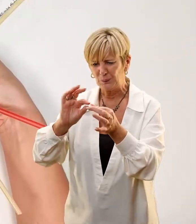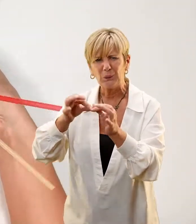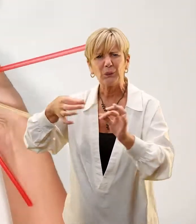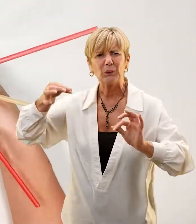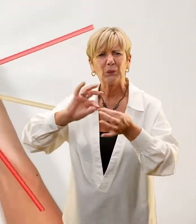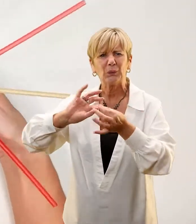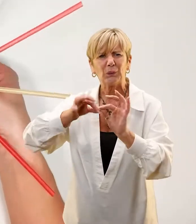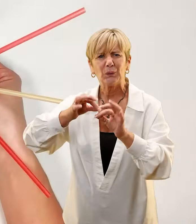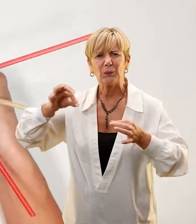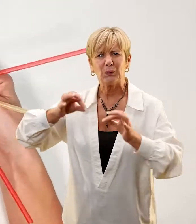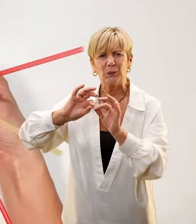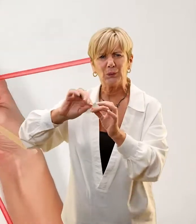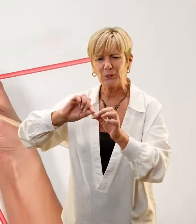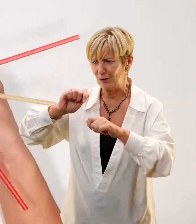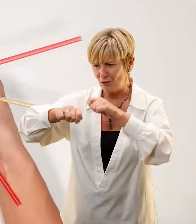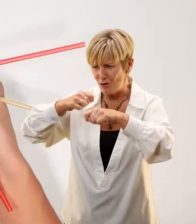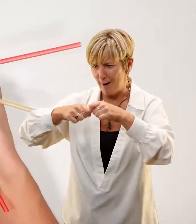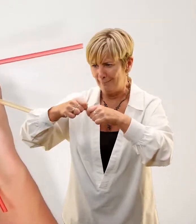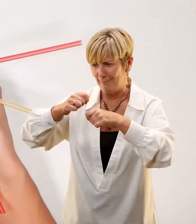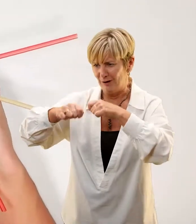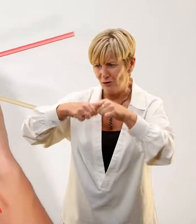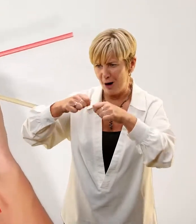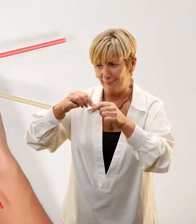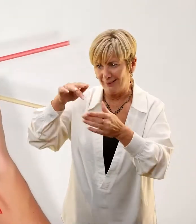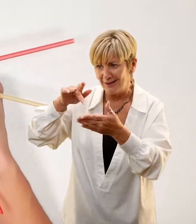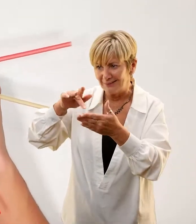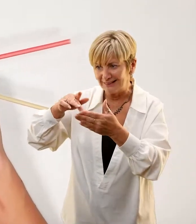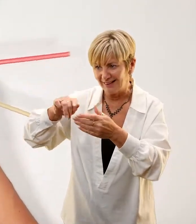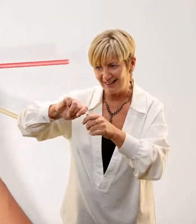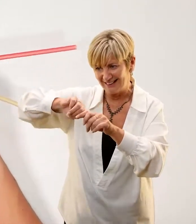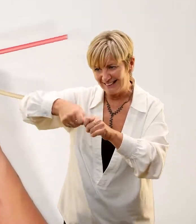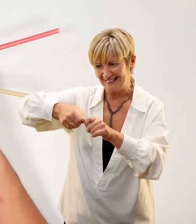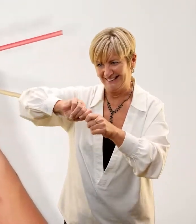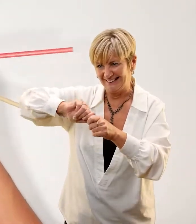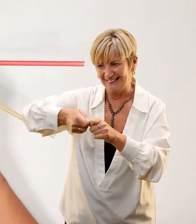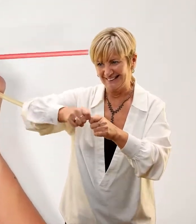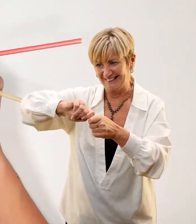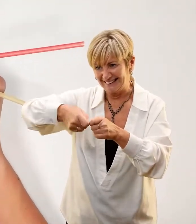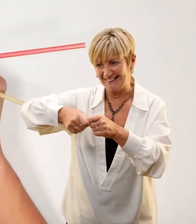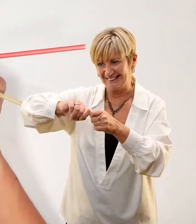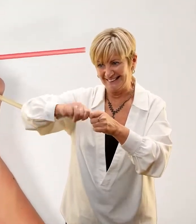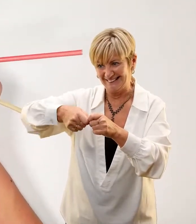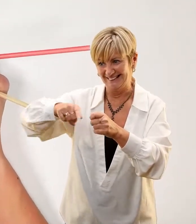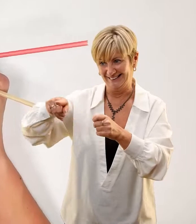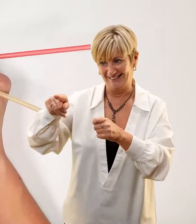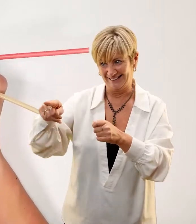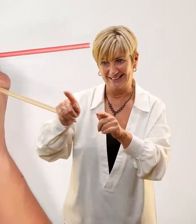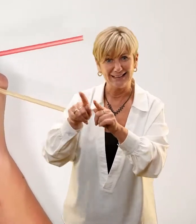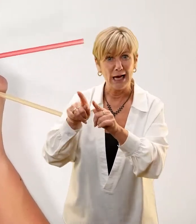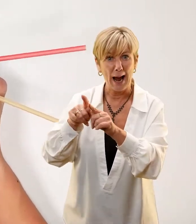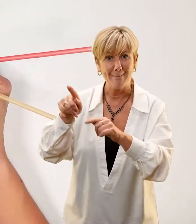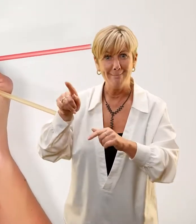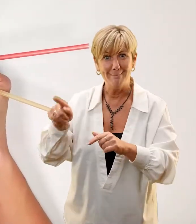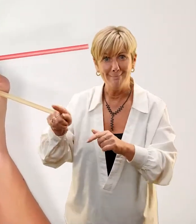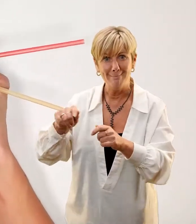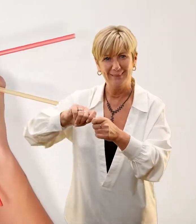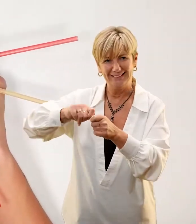pair of scissors. Let's get making! Cross your straws over in pairs and get an adult to staple them in the